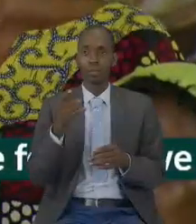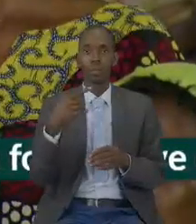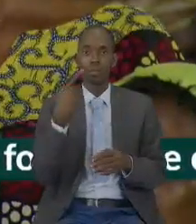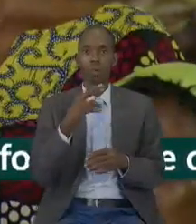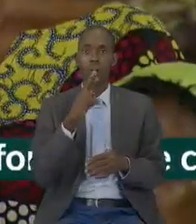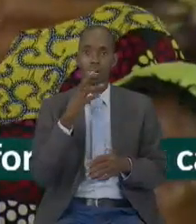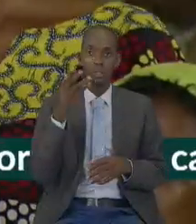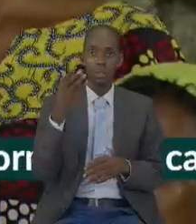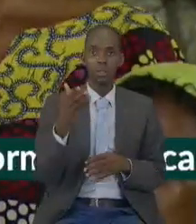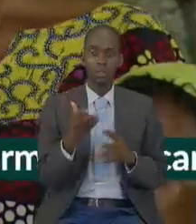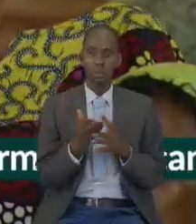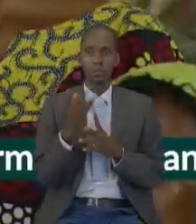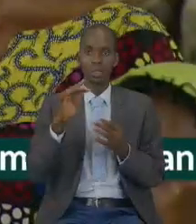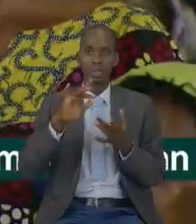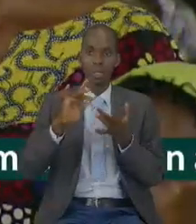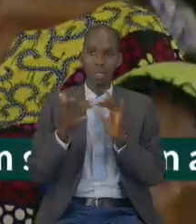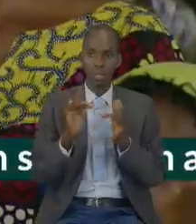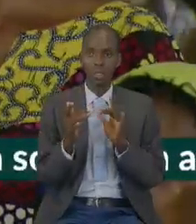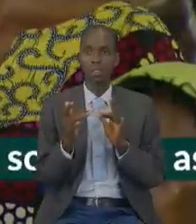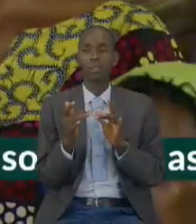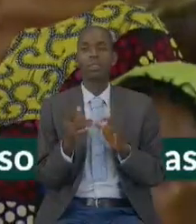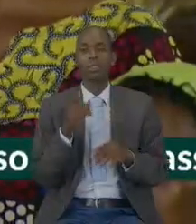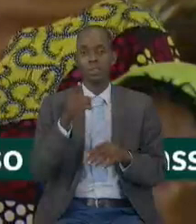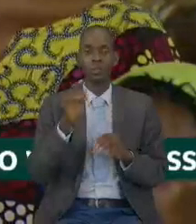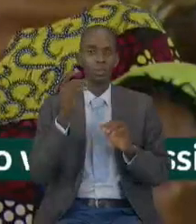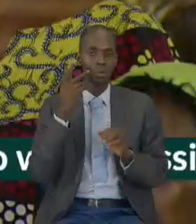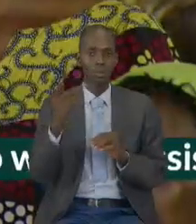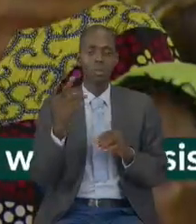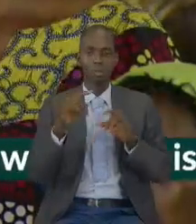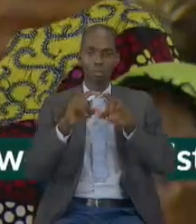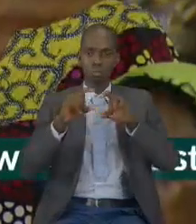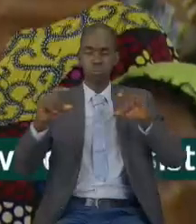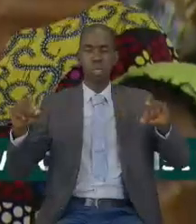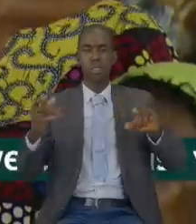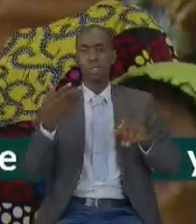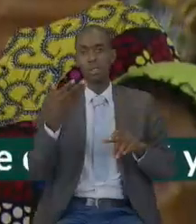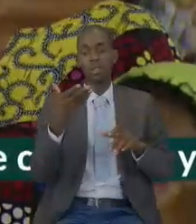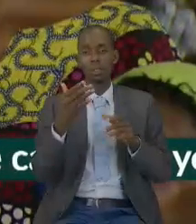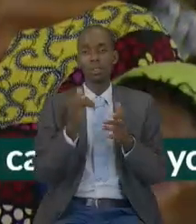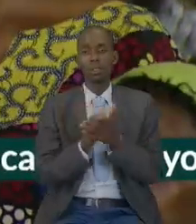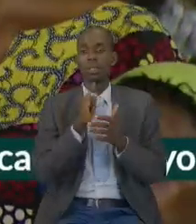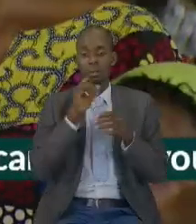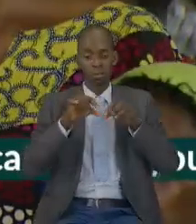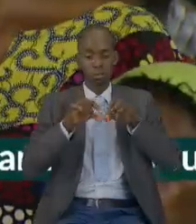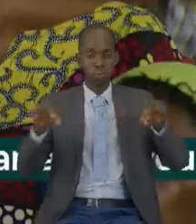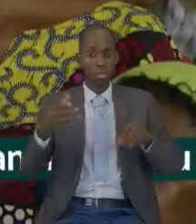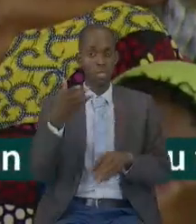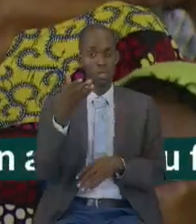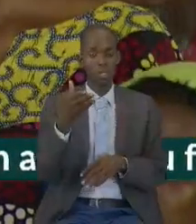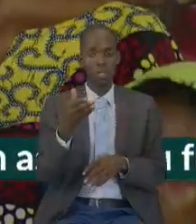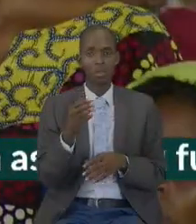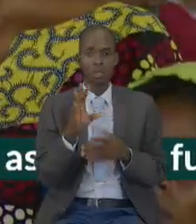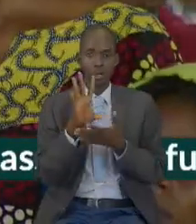the same thing in Uyo, the same thing in Calabar, same thing in Bayelsa, same thing in Aba, same